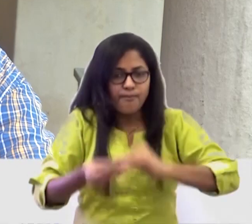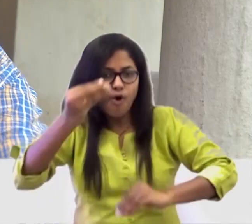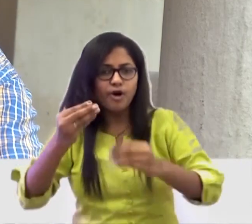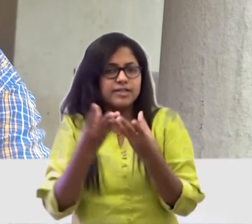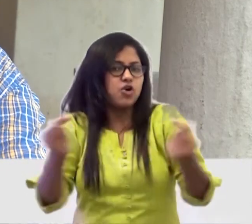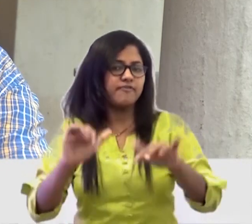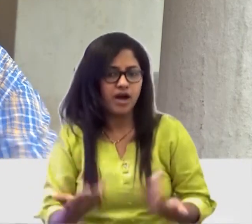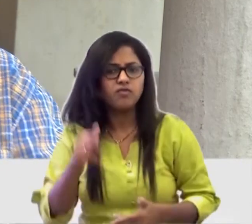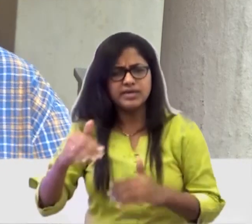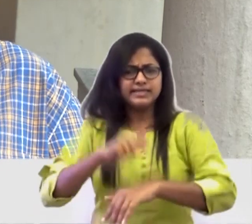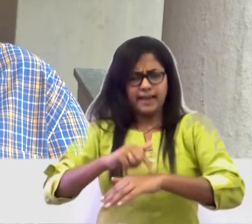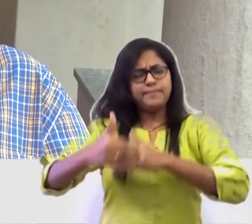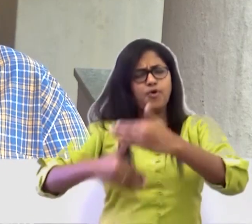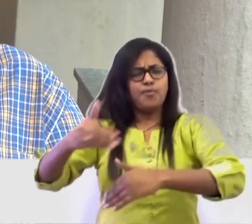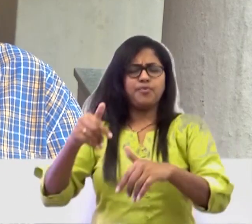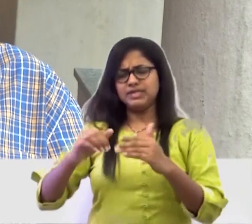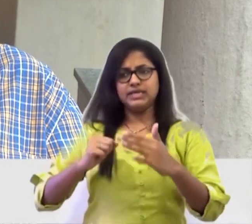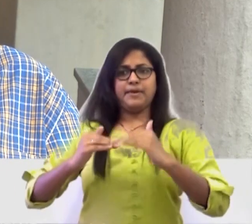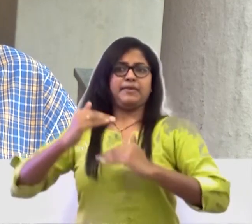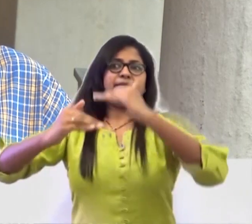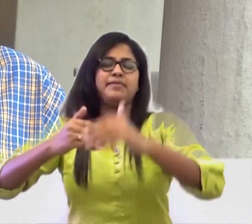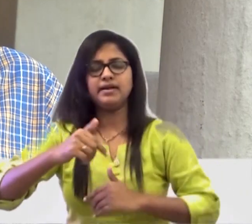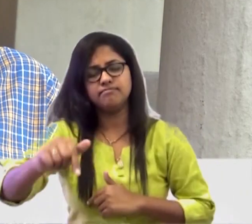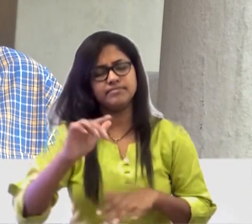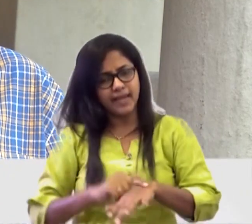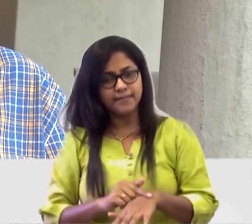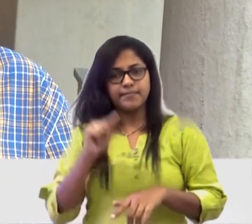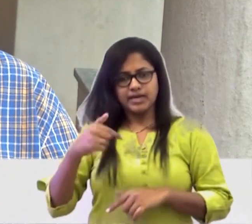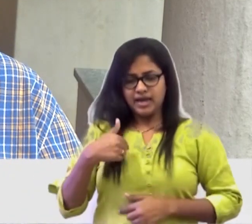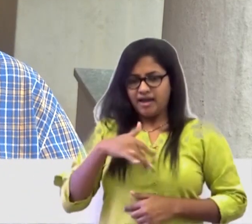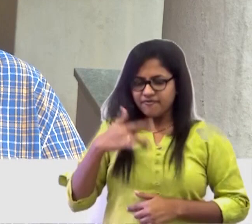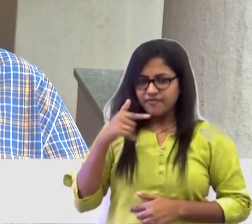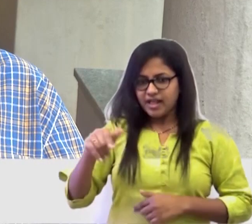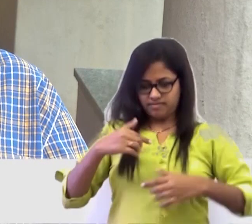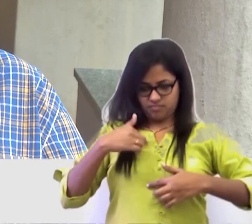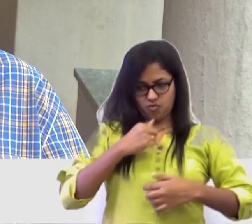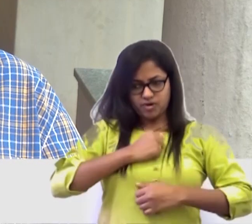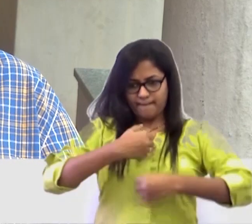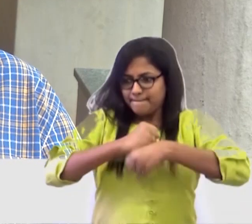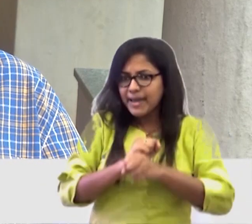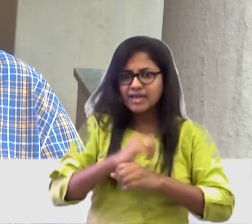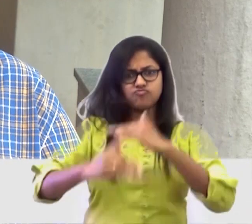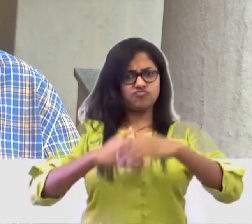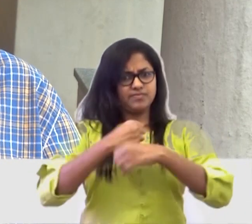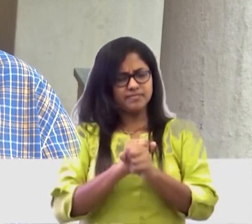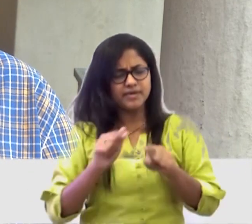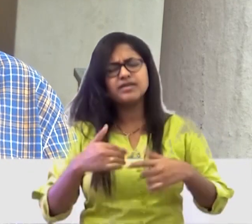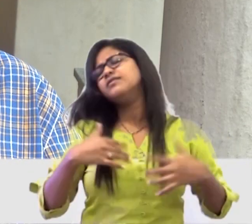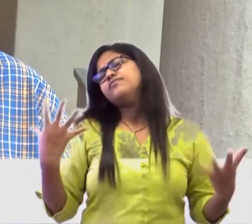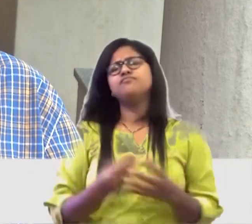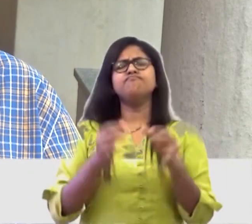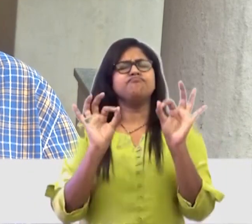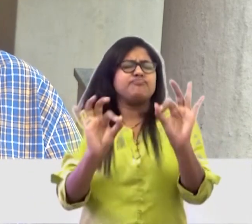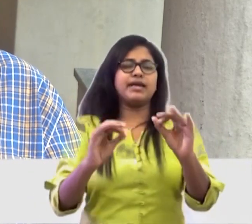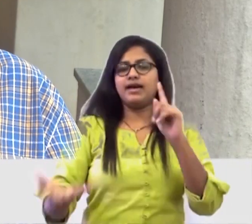to regenerate or repair the damage that's done. It's going to take time. It's taken time even to reach here. But I feel with this whole stuff that